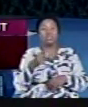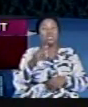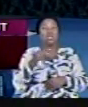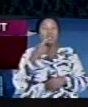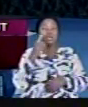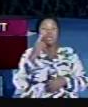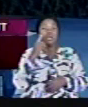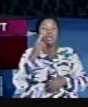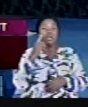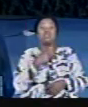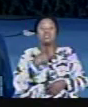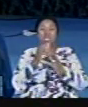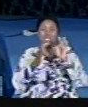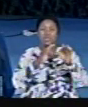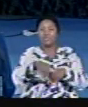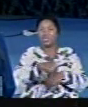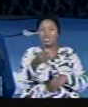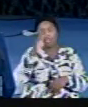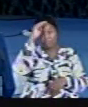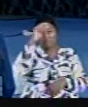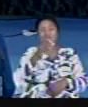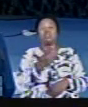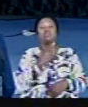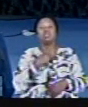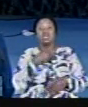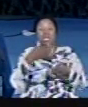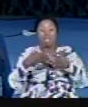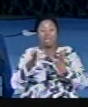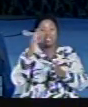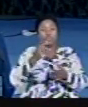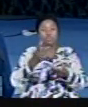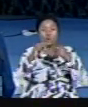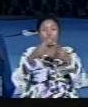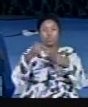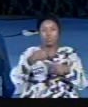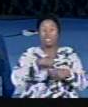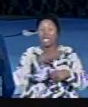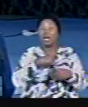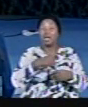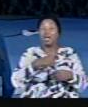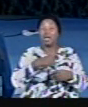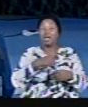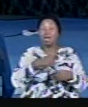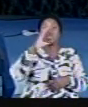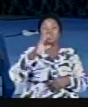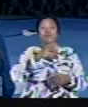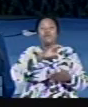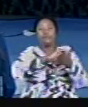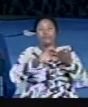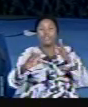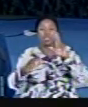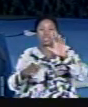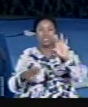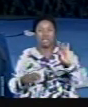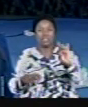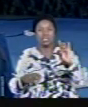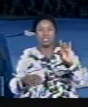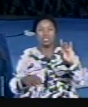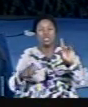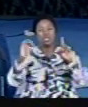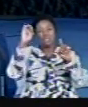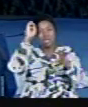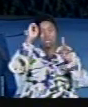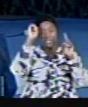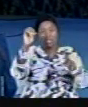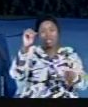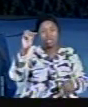thirst, let him come unto me and drink. Verse 38, he that